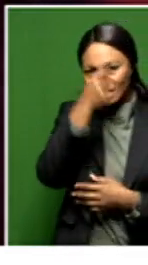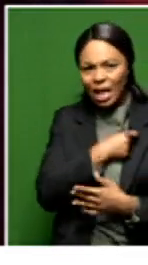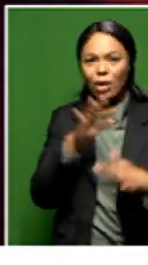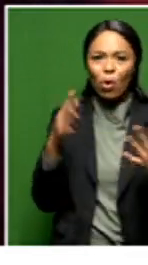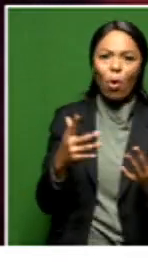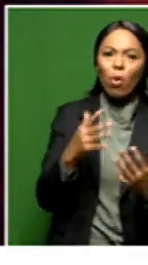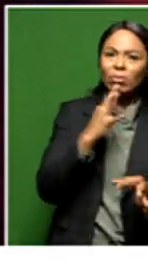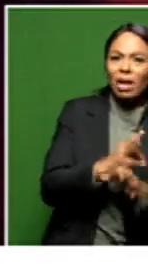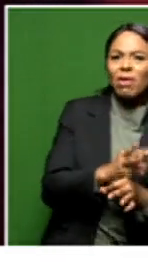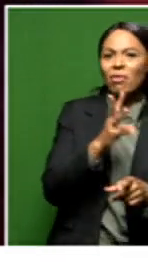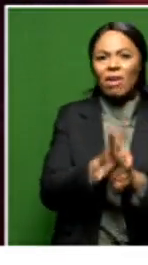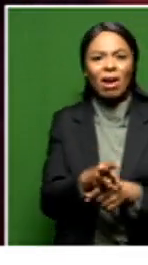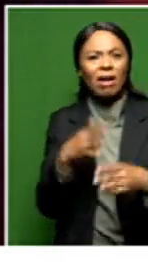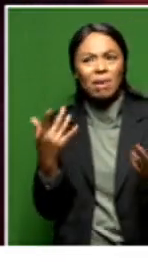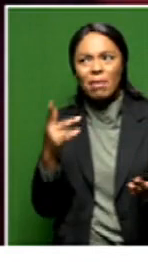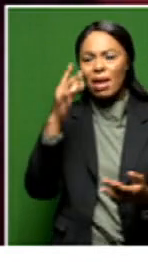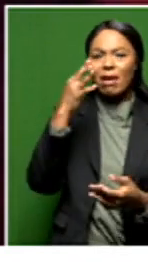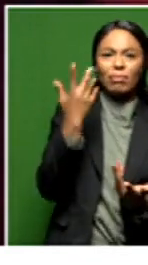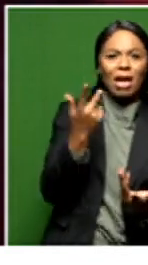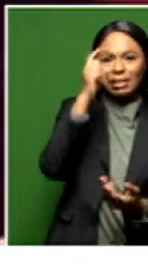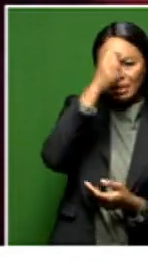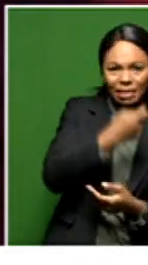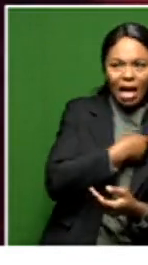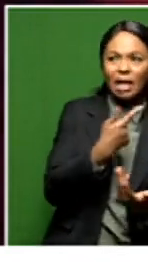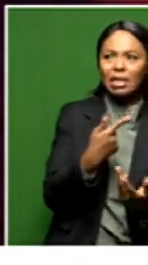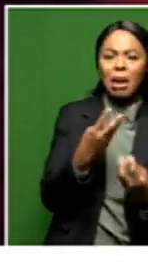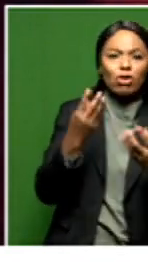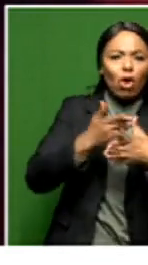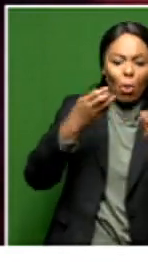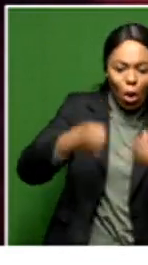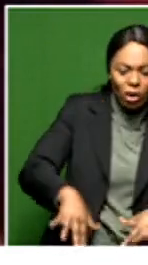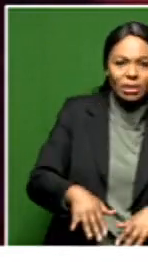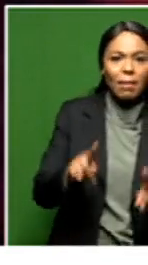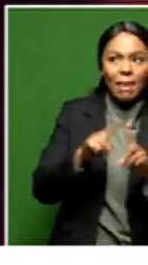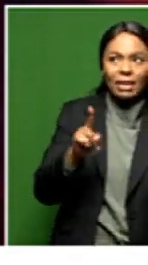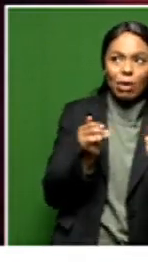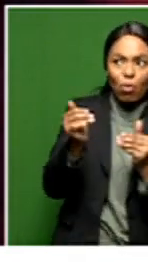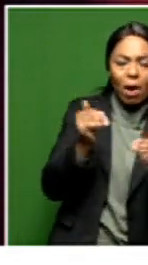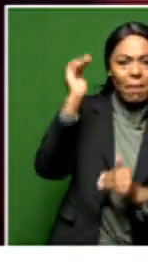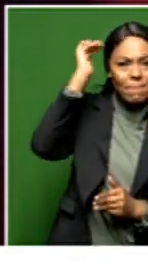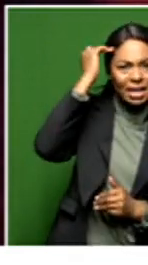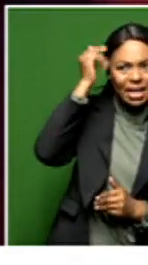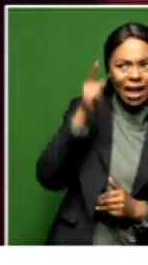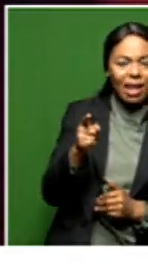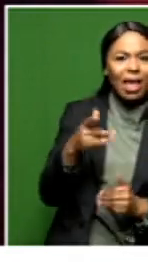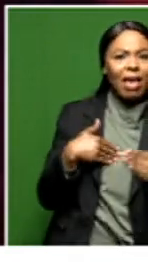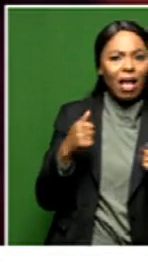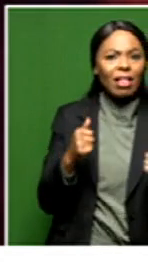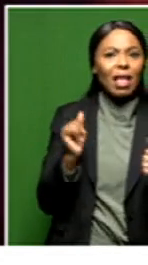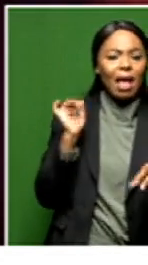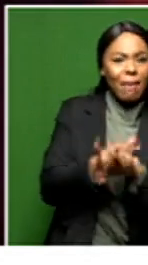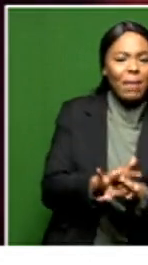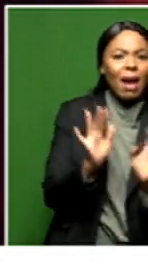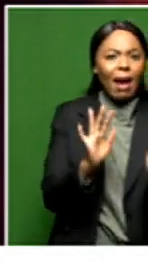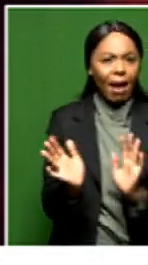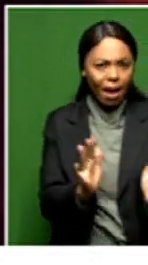we then said, how do we then not necessarily look after their mental health, because there is a difference between your mental health and mental bandwidth